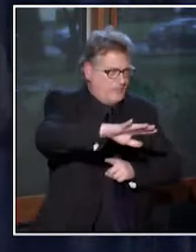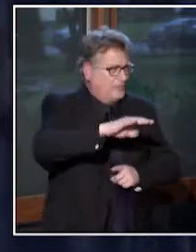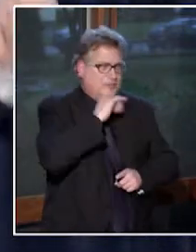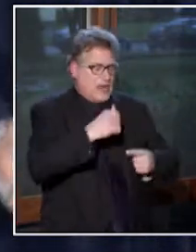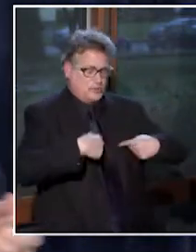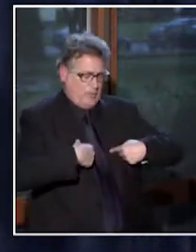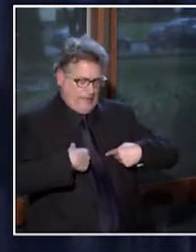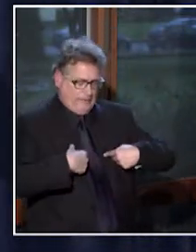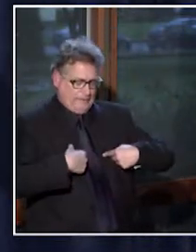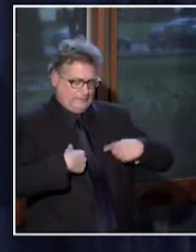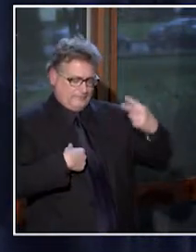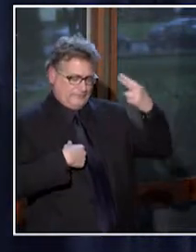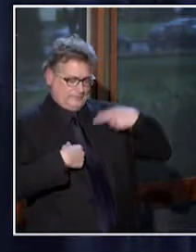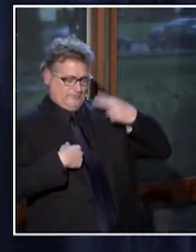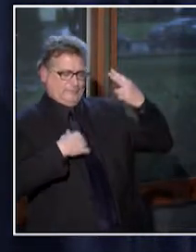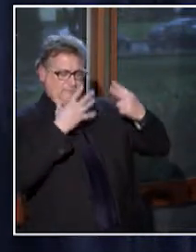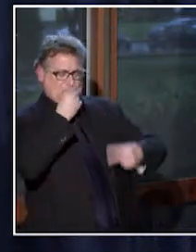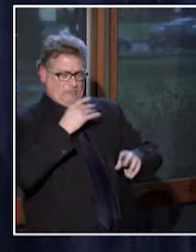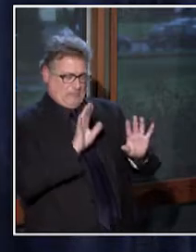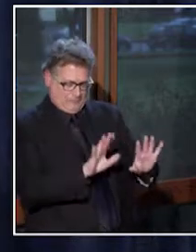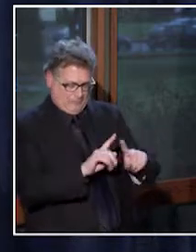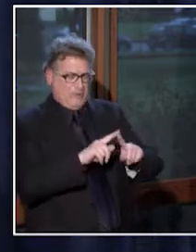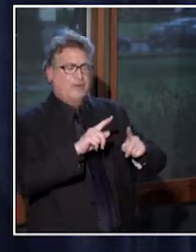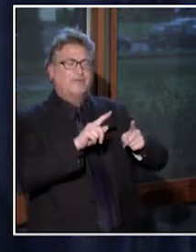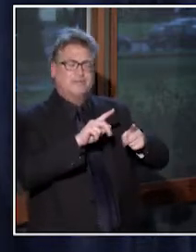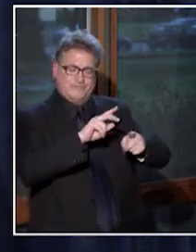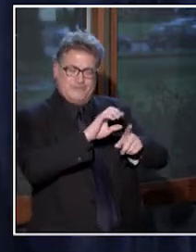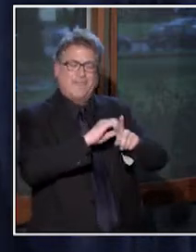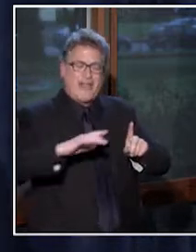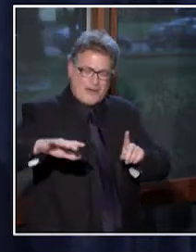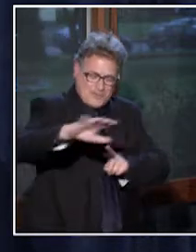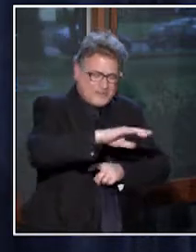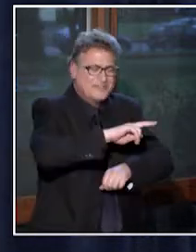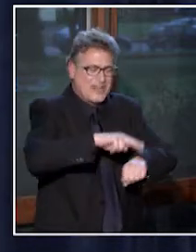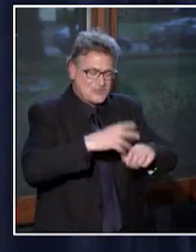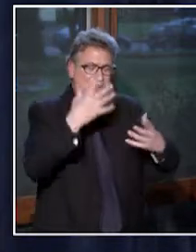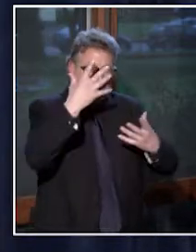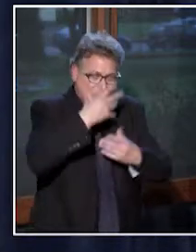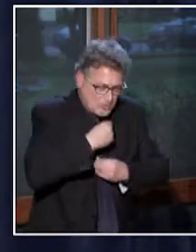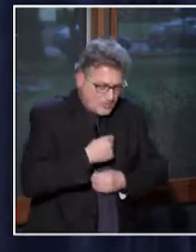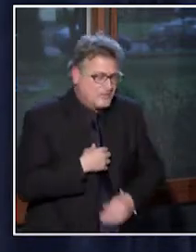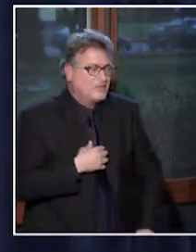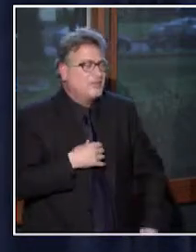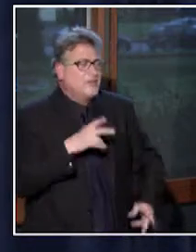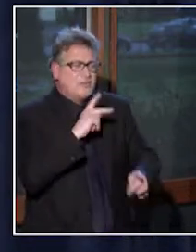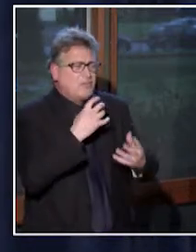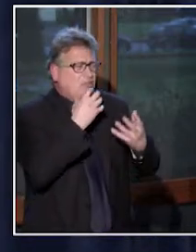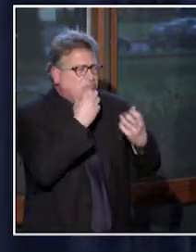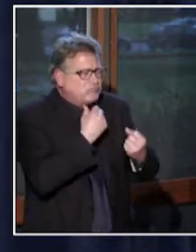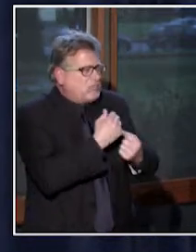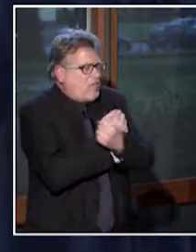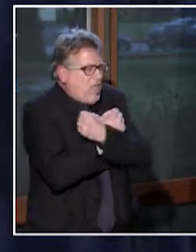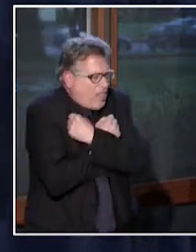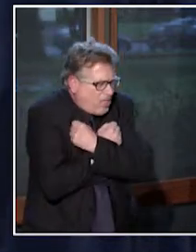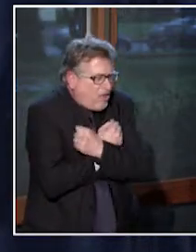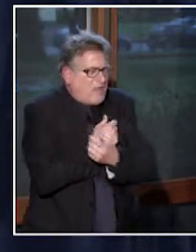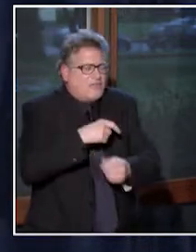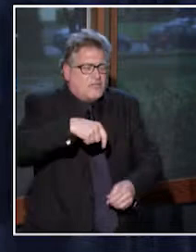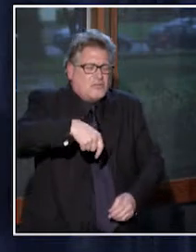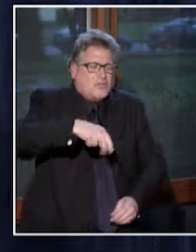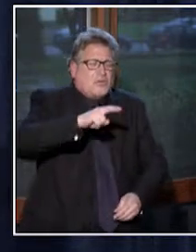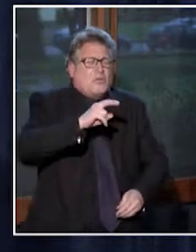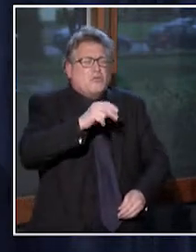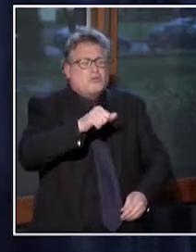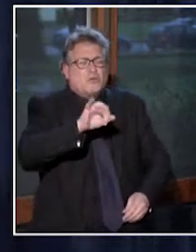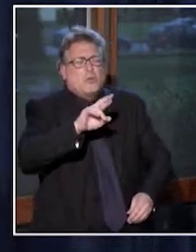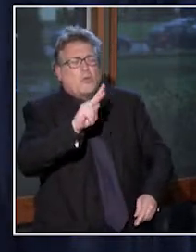me, maybe some of you, but along with our natural beauty, they like the attributes, they like the quirkiness, they like our beer, they